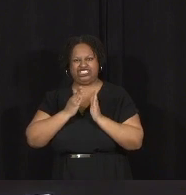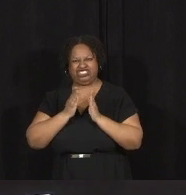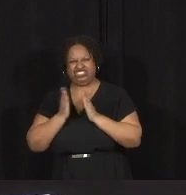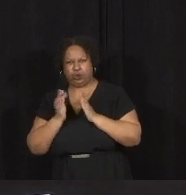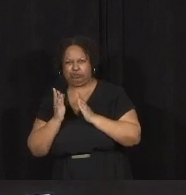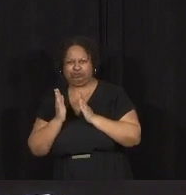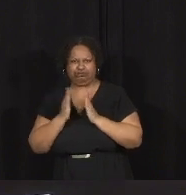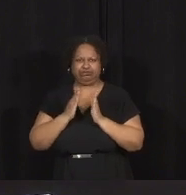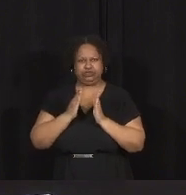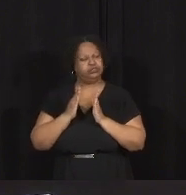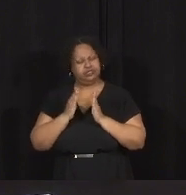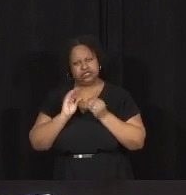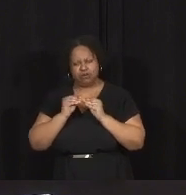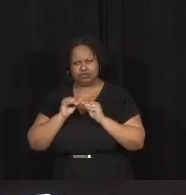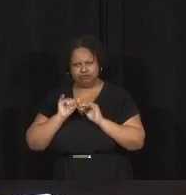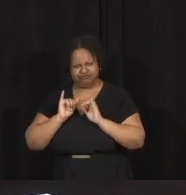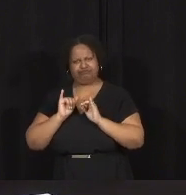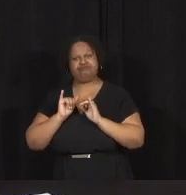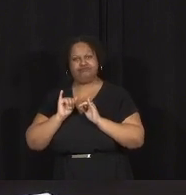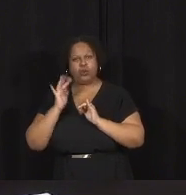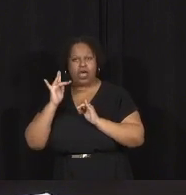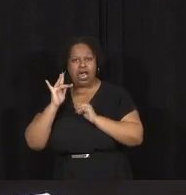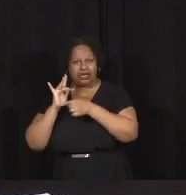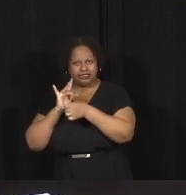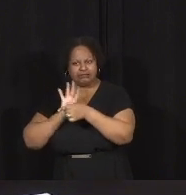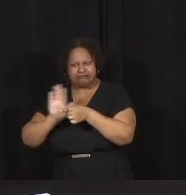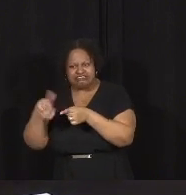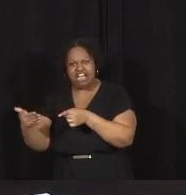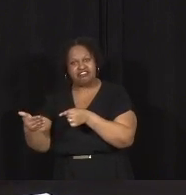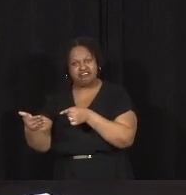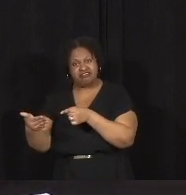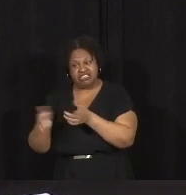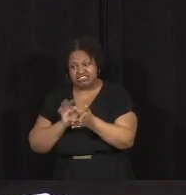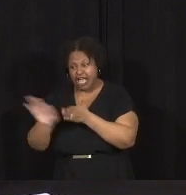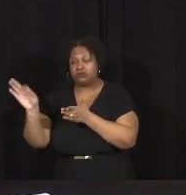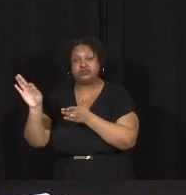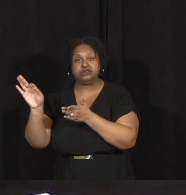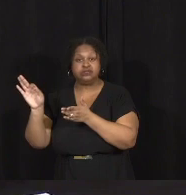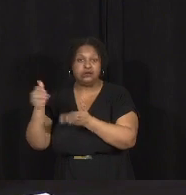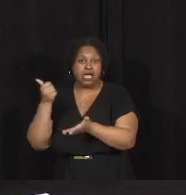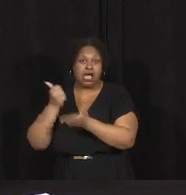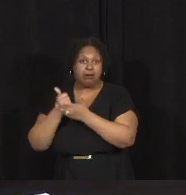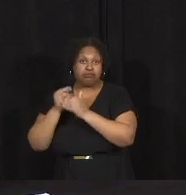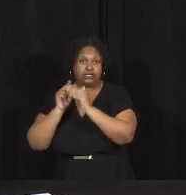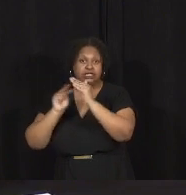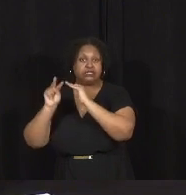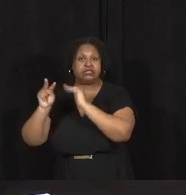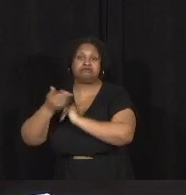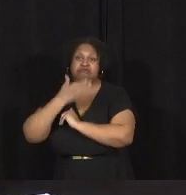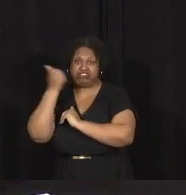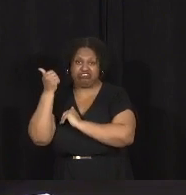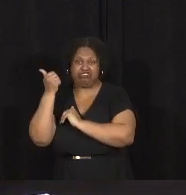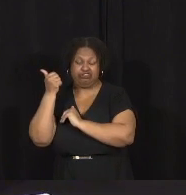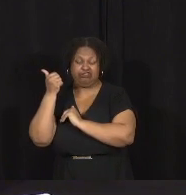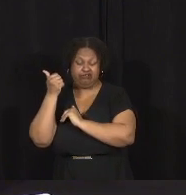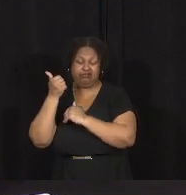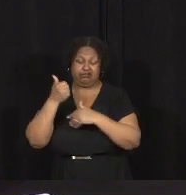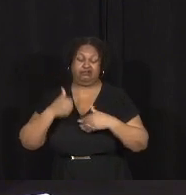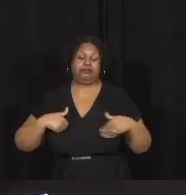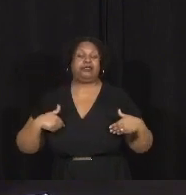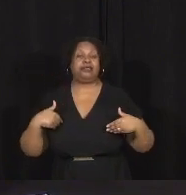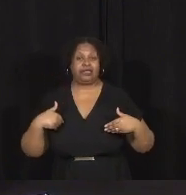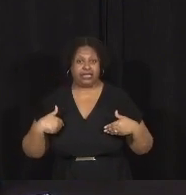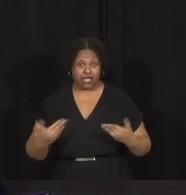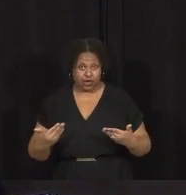of the way in which you test. So we have used various ways of looking